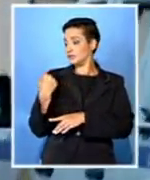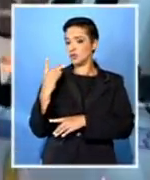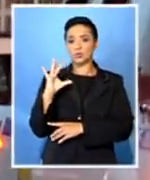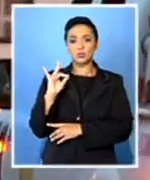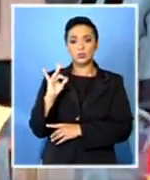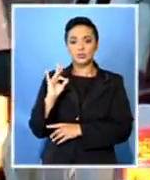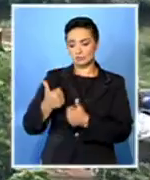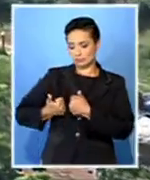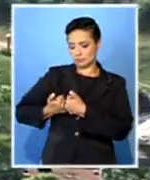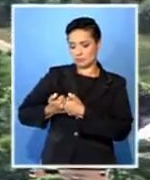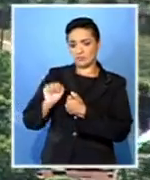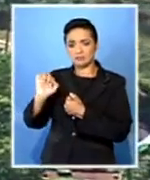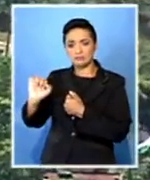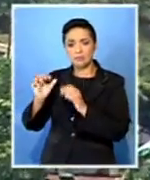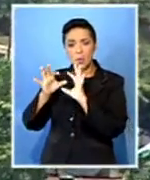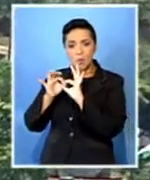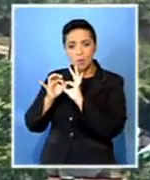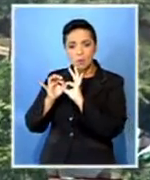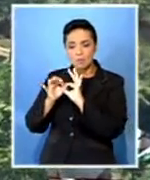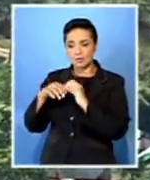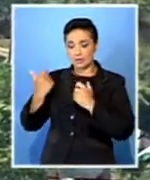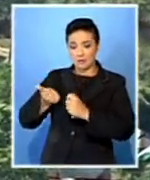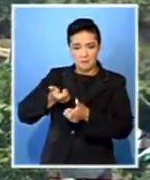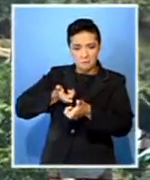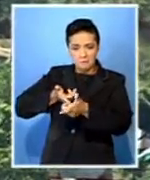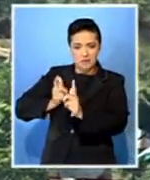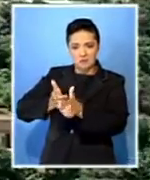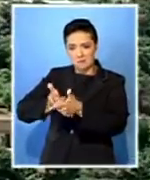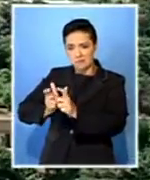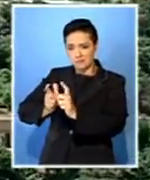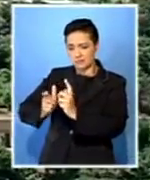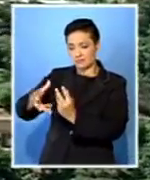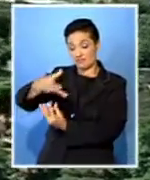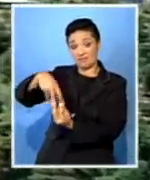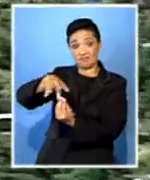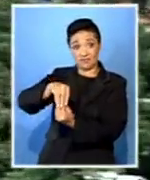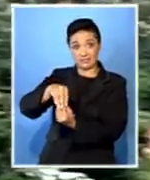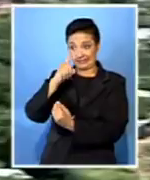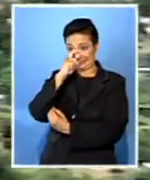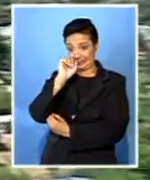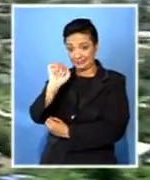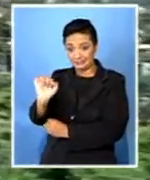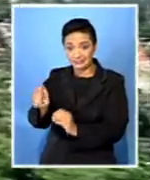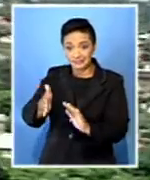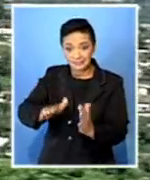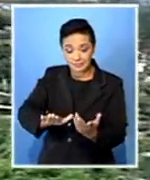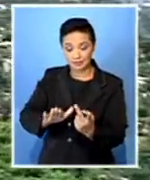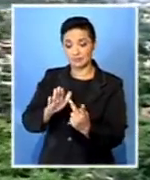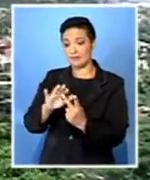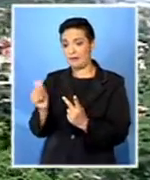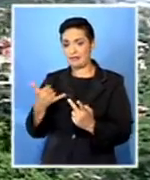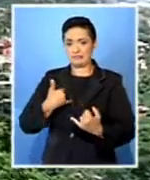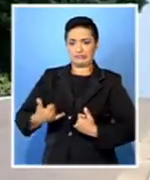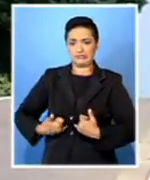home of his fiancée. This after he allegedly opened fire on her family, killing her sister and injuring